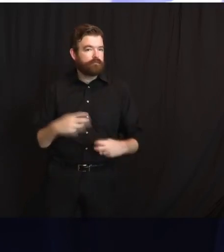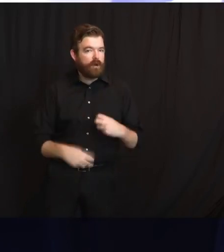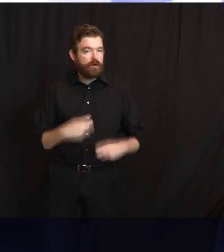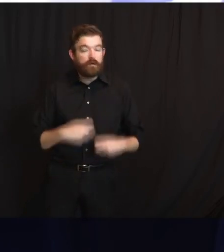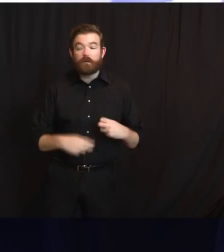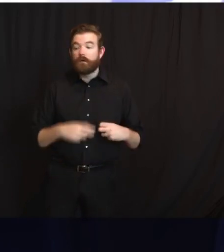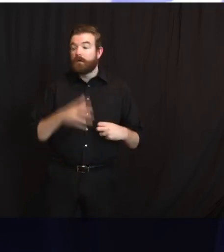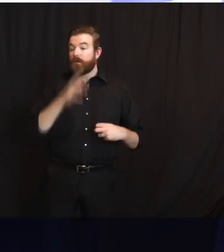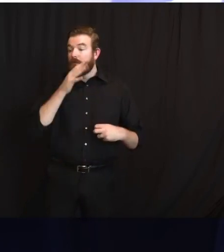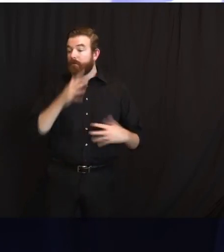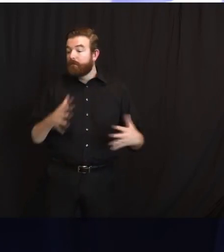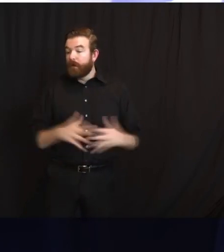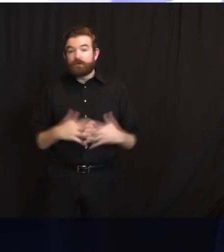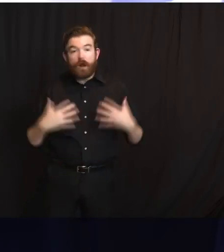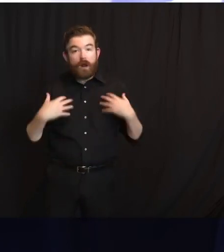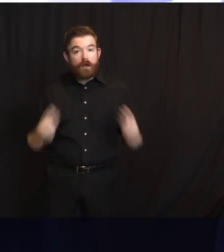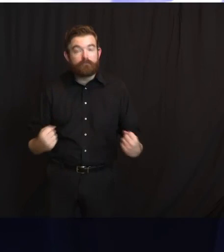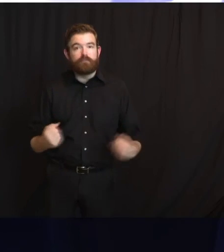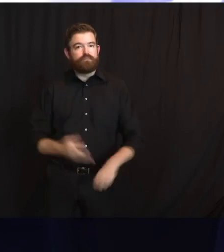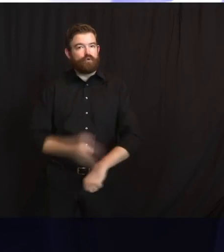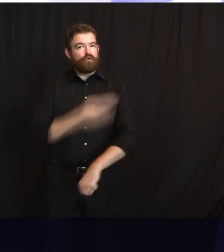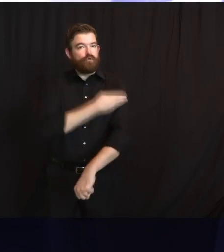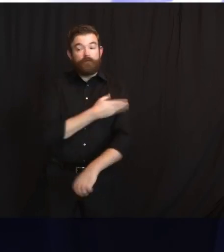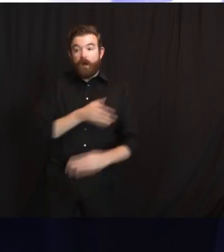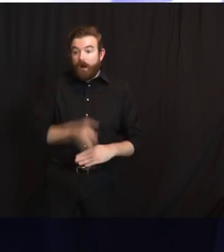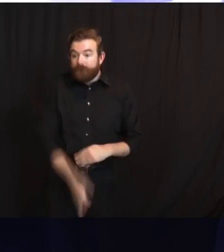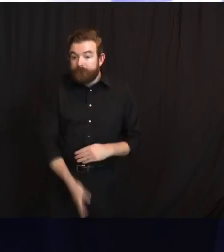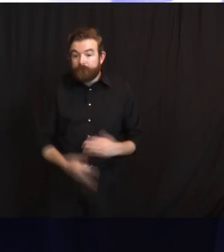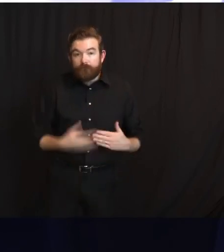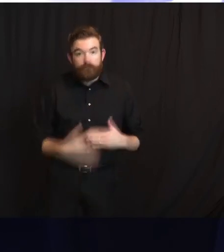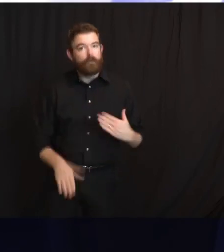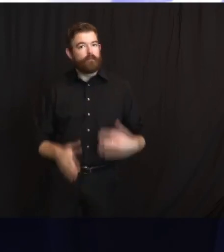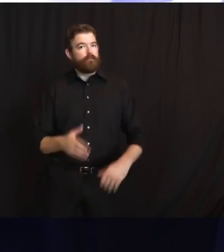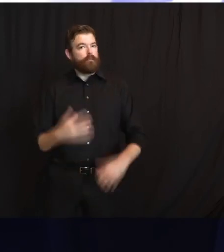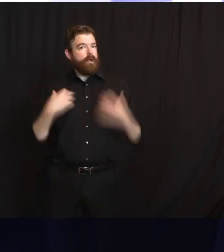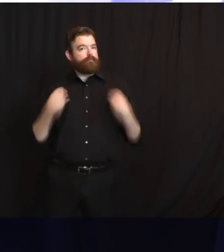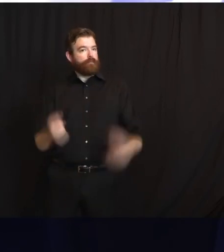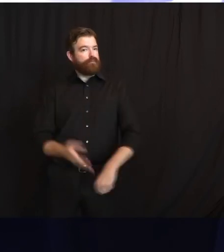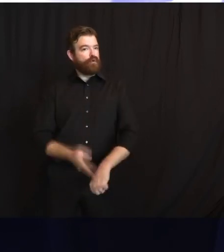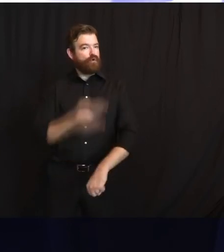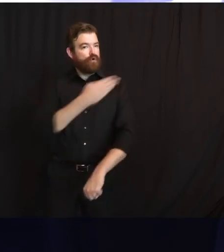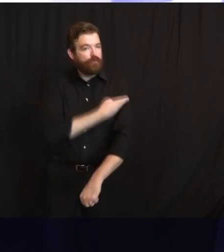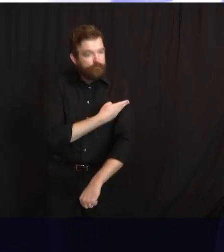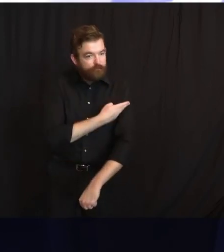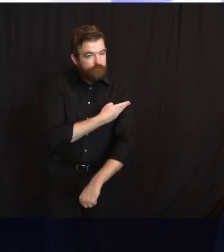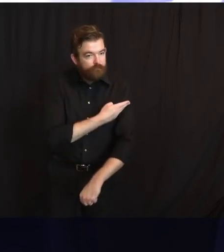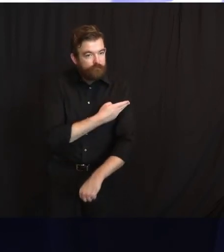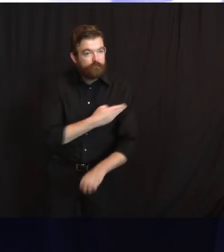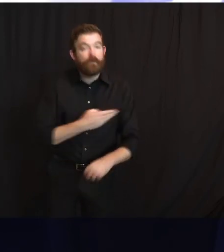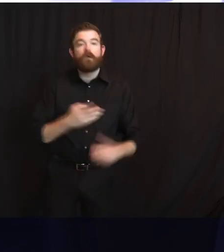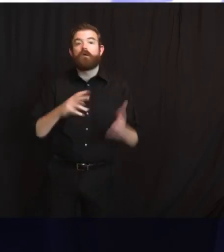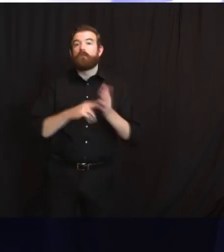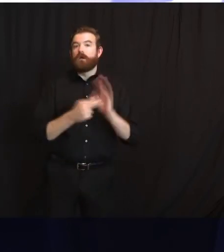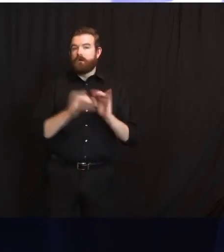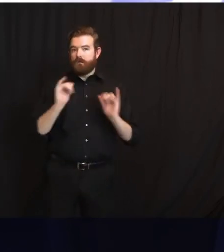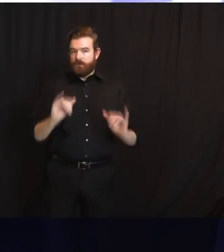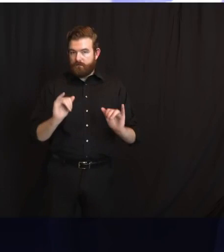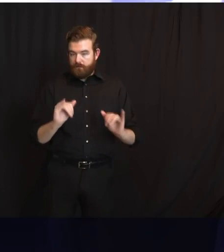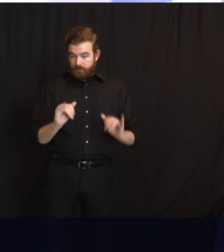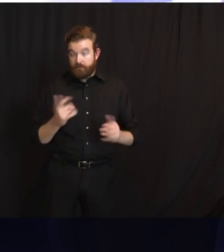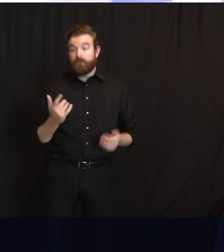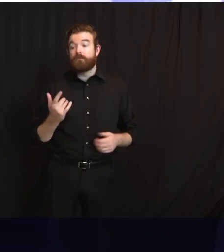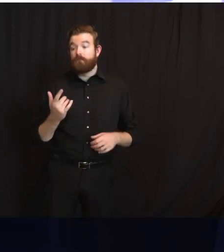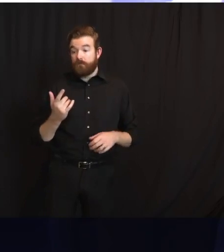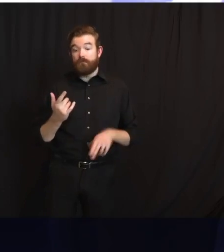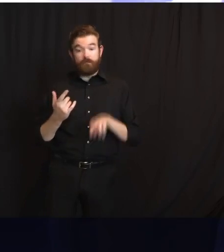after delivery. Support persons and doulas will be screened for symptoms and undergo temperature checks prior to entering the